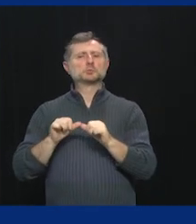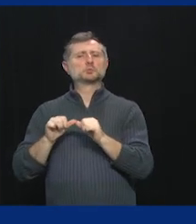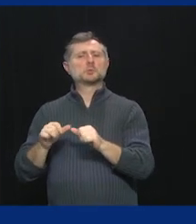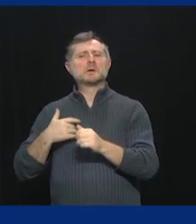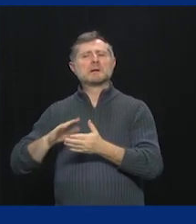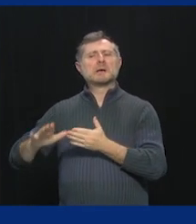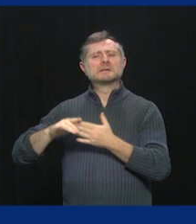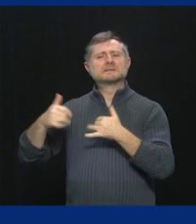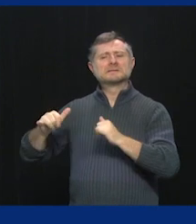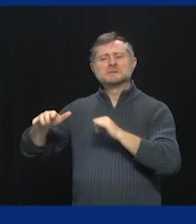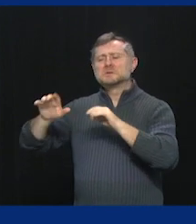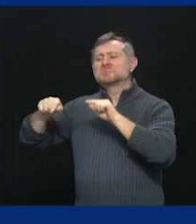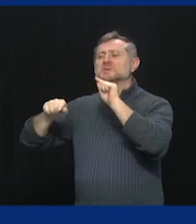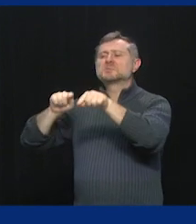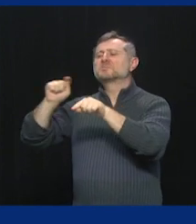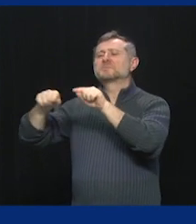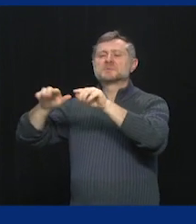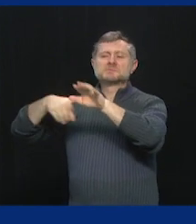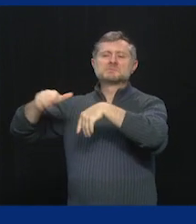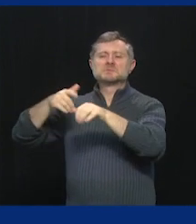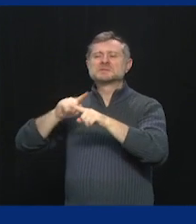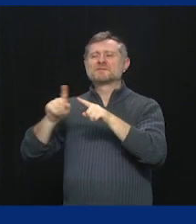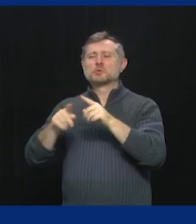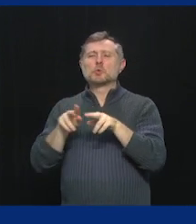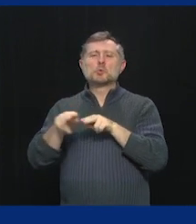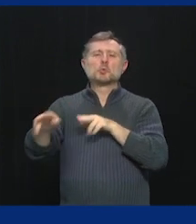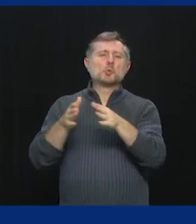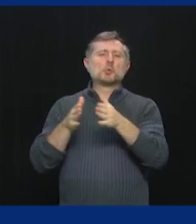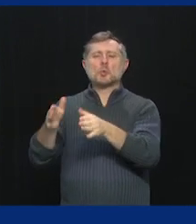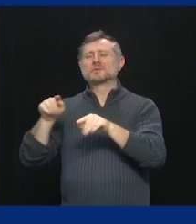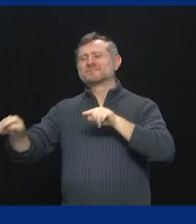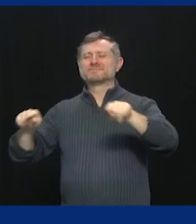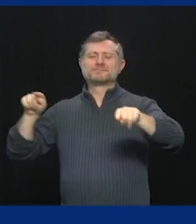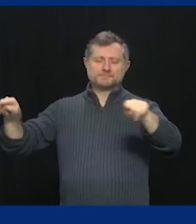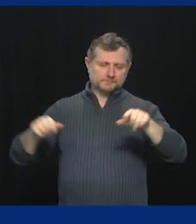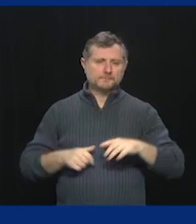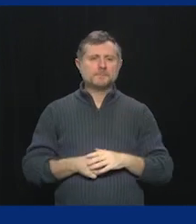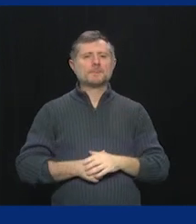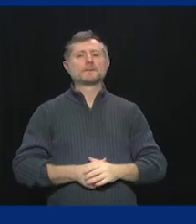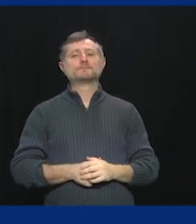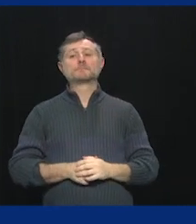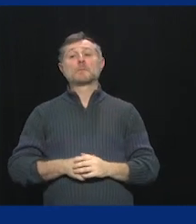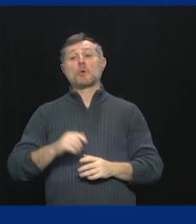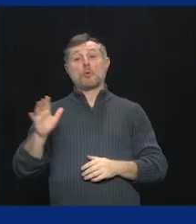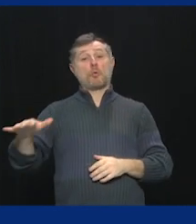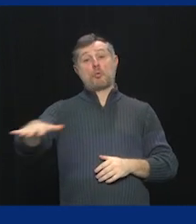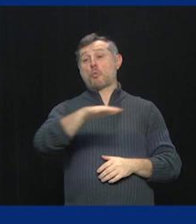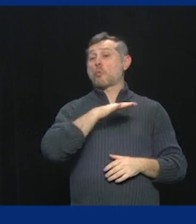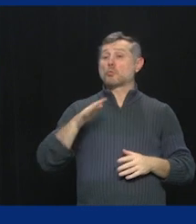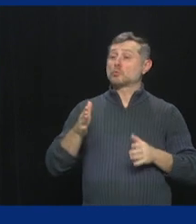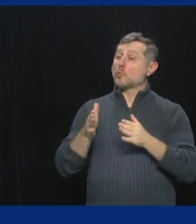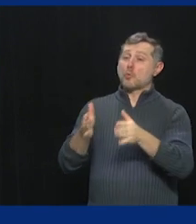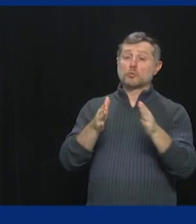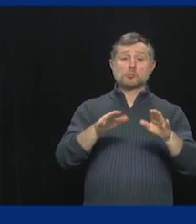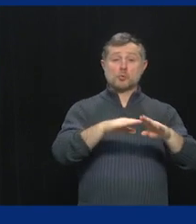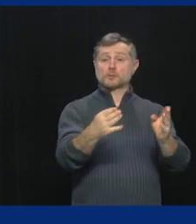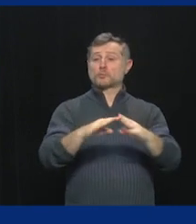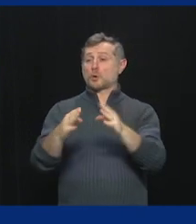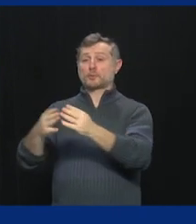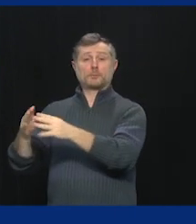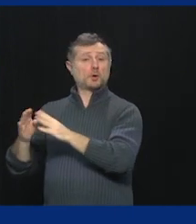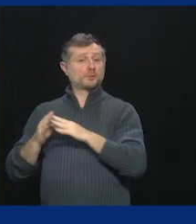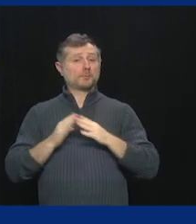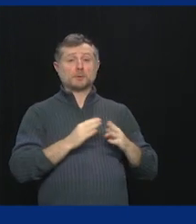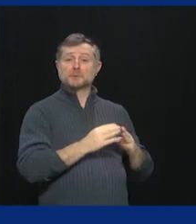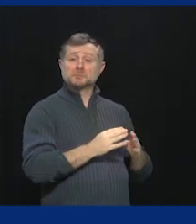up the road networks. All roads are essentially back open. We've got some